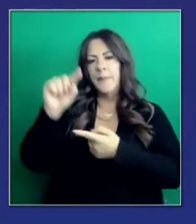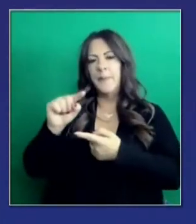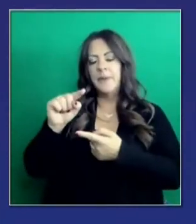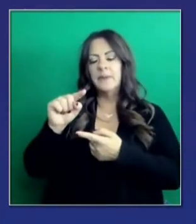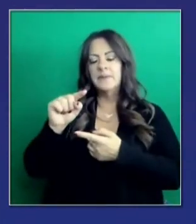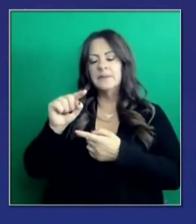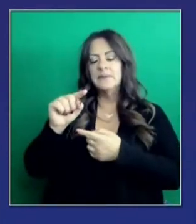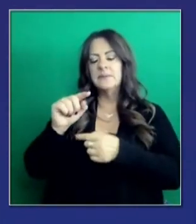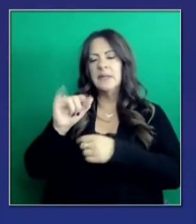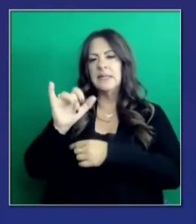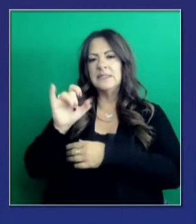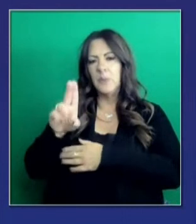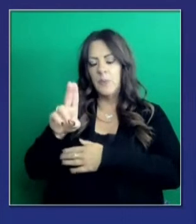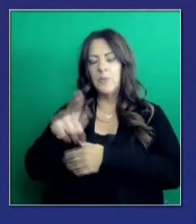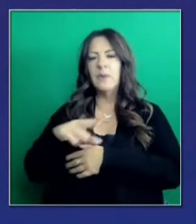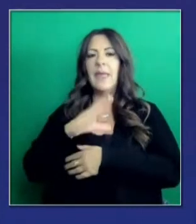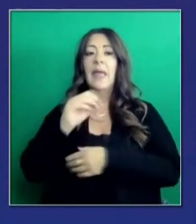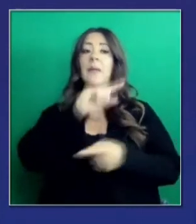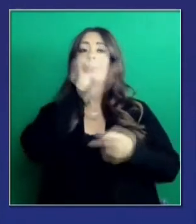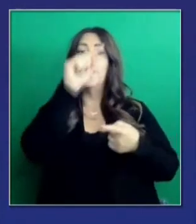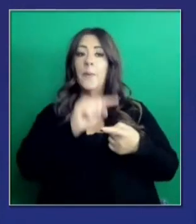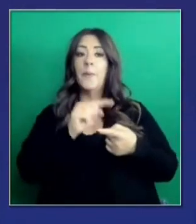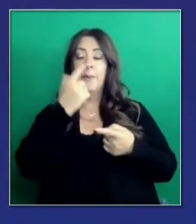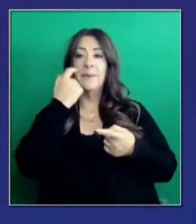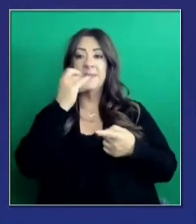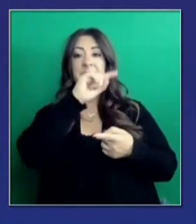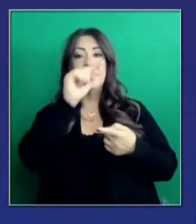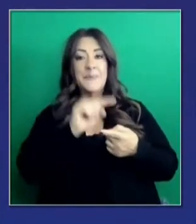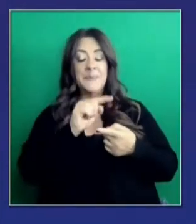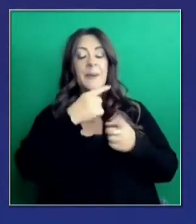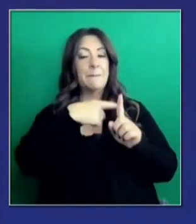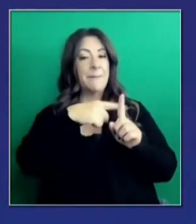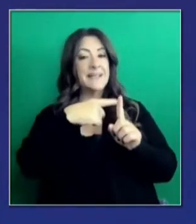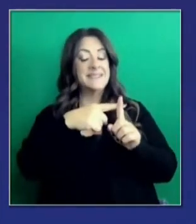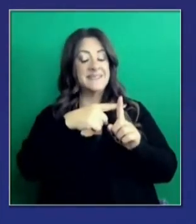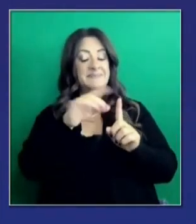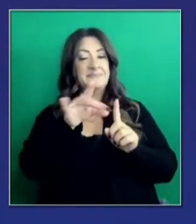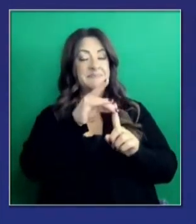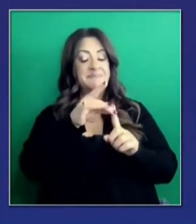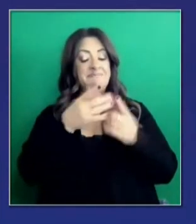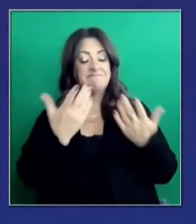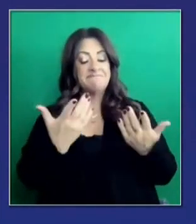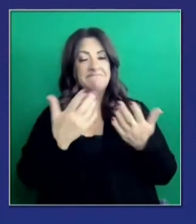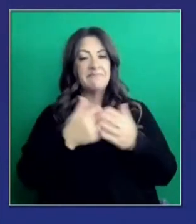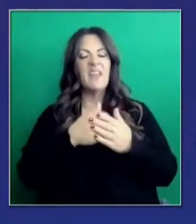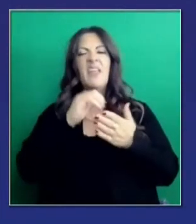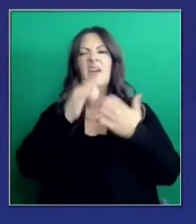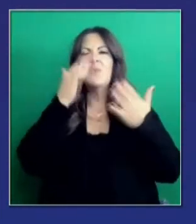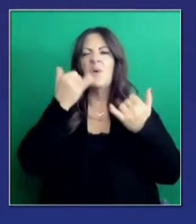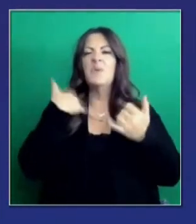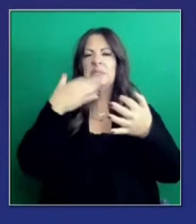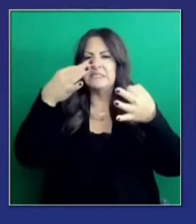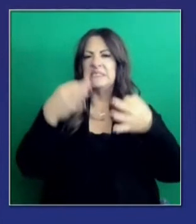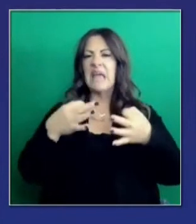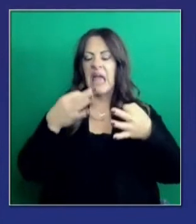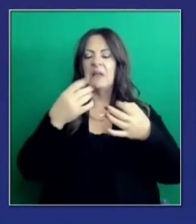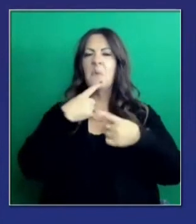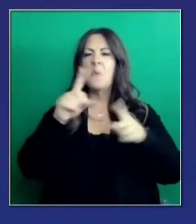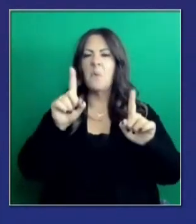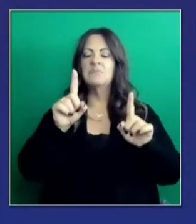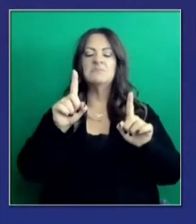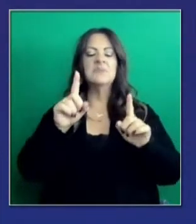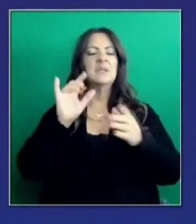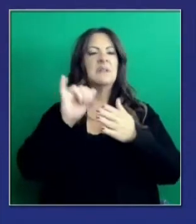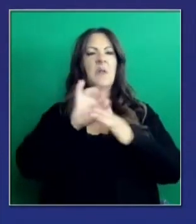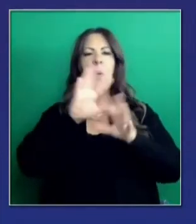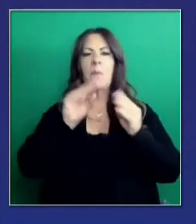in hospitalizations and more declines in ICUs, and that's why we're lifting that stay-at-home order effective immediately today.